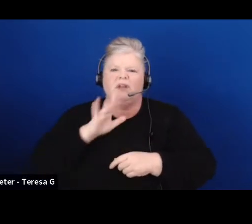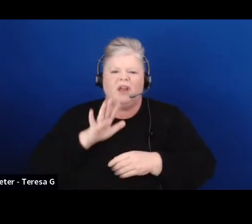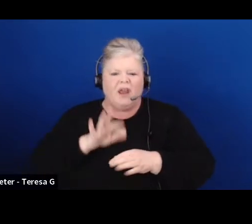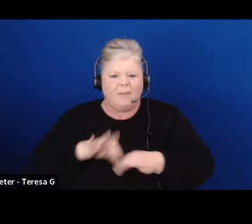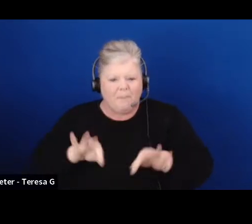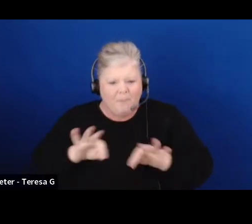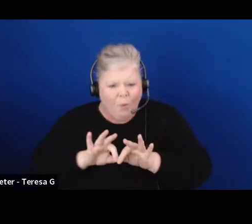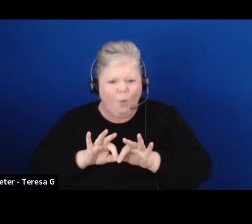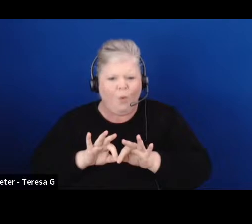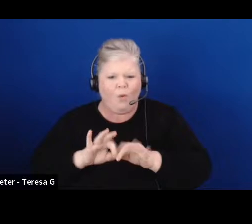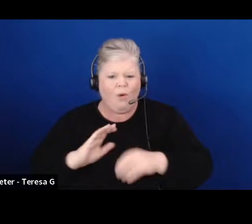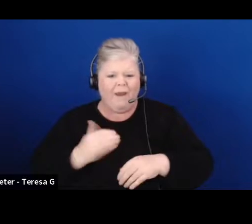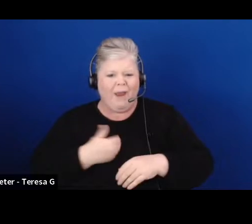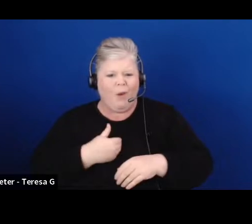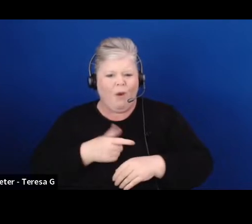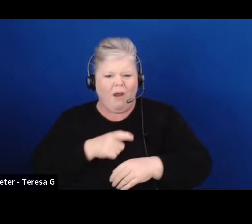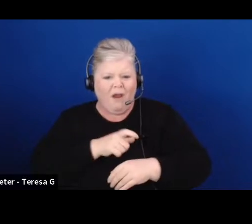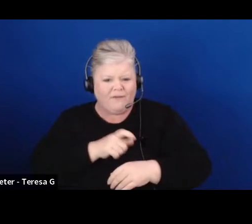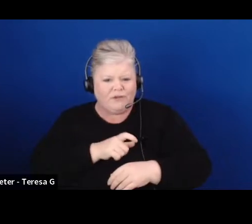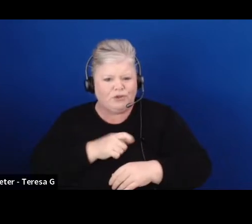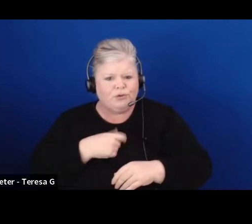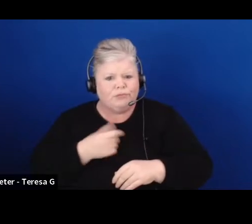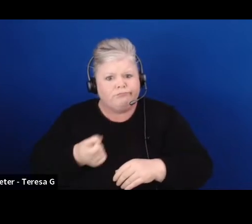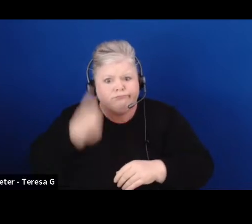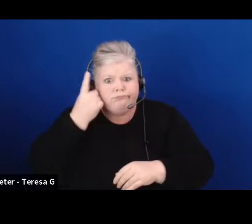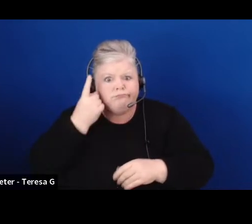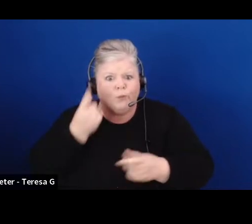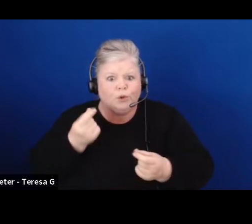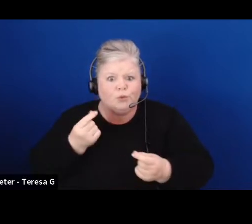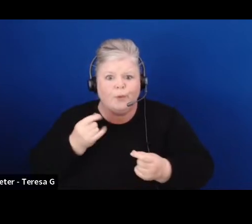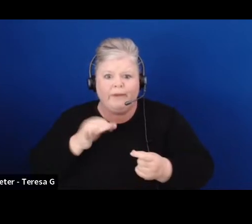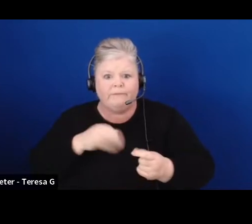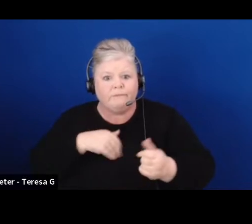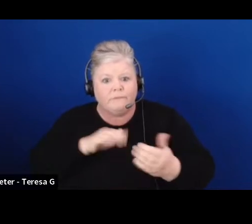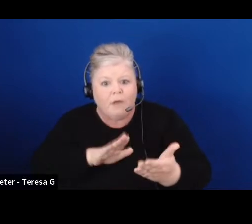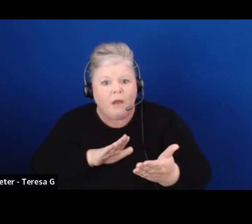officers understand what to do when they encounter someone who isn't